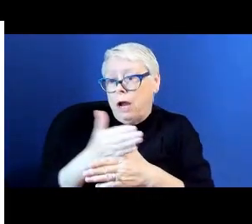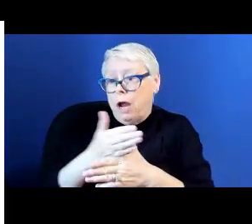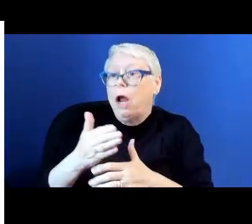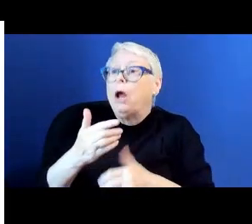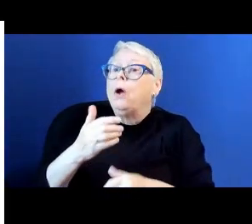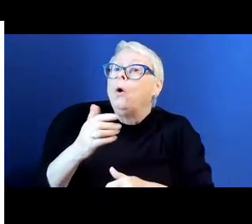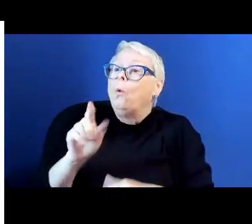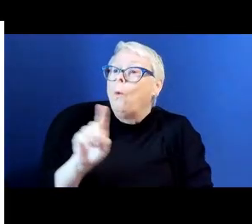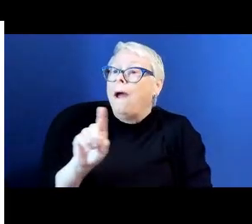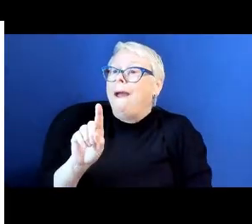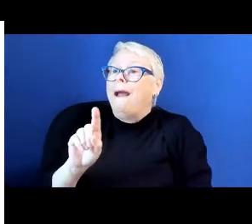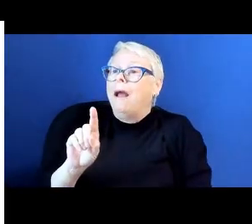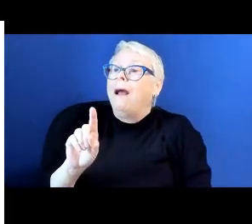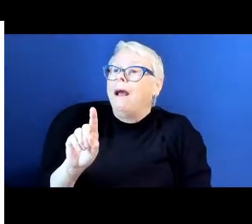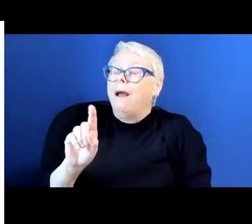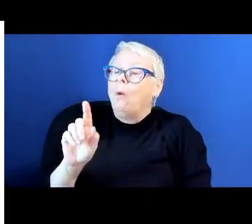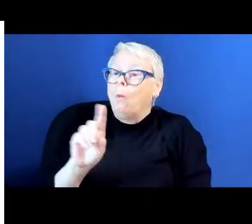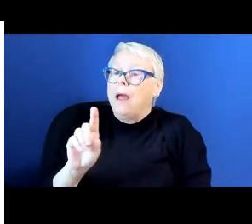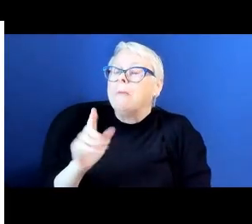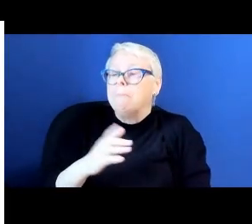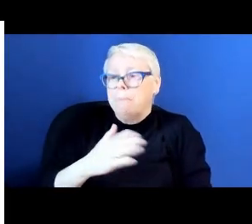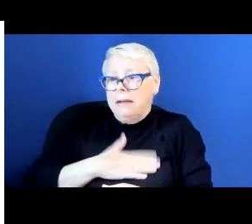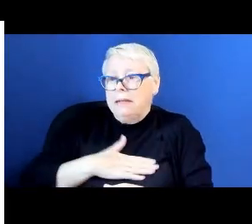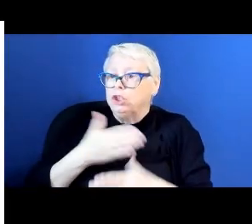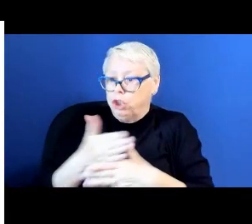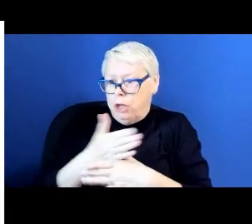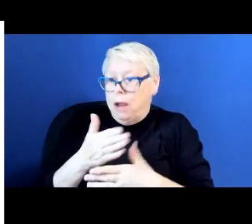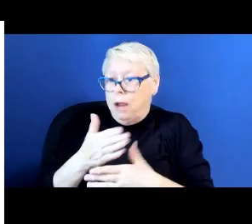now on the screen.